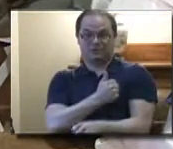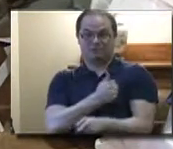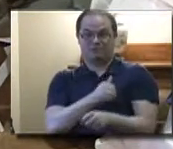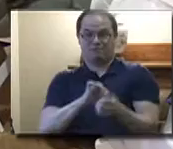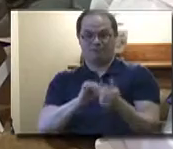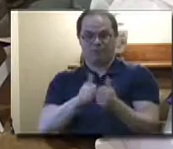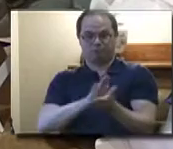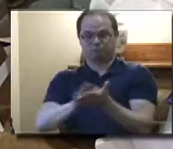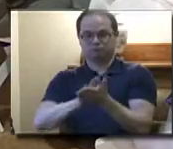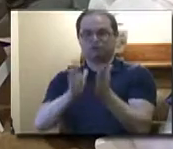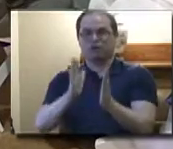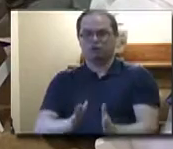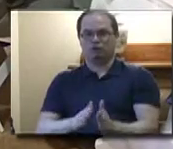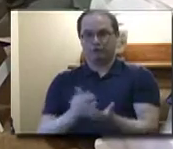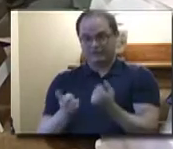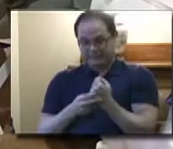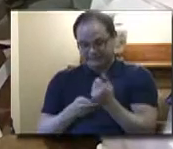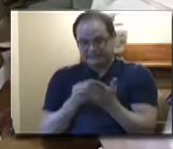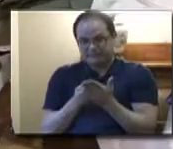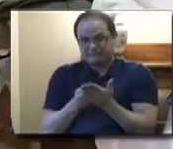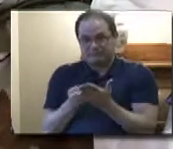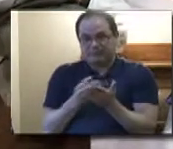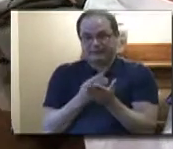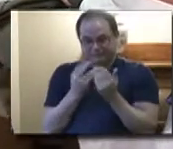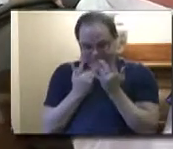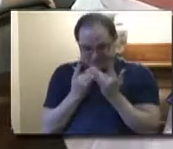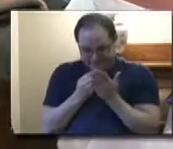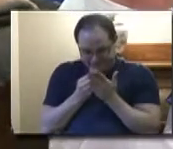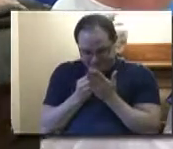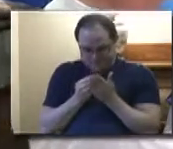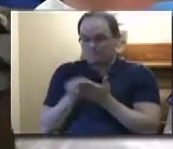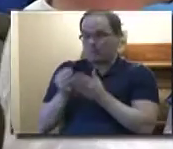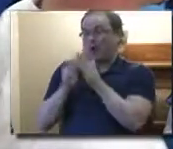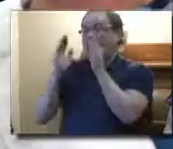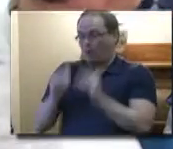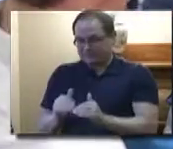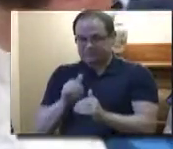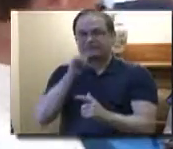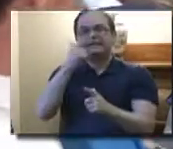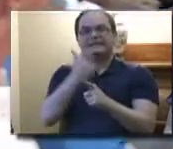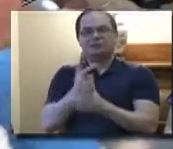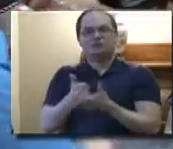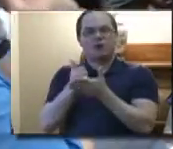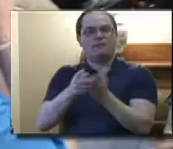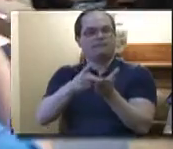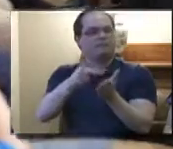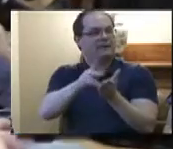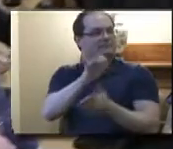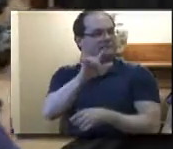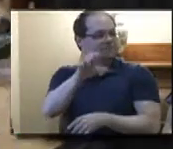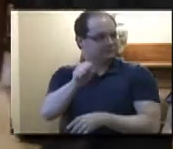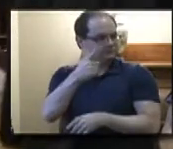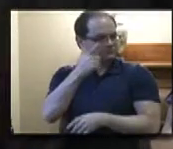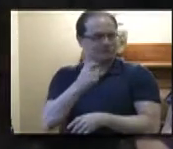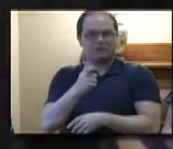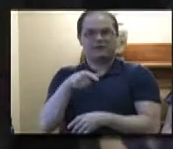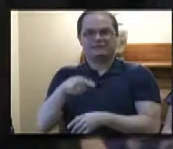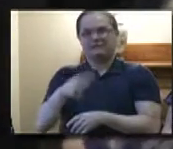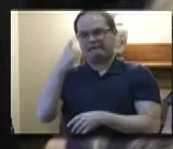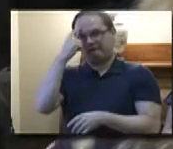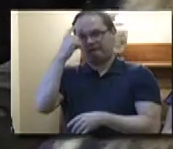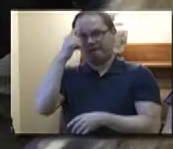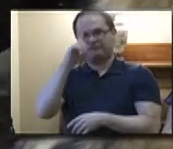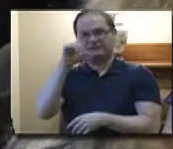janitor, saved up his money, bought his own house. His sister helped him with bill paying because he had some